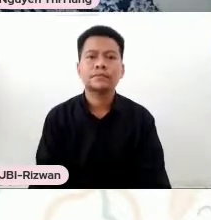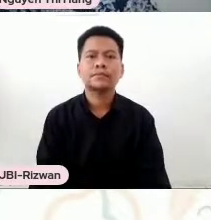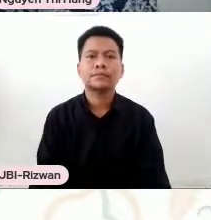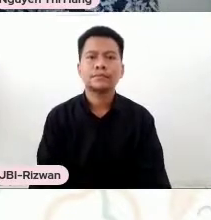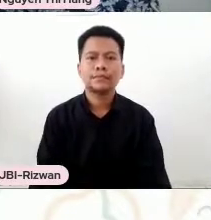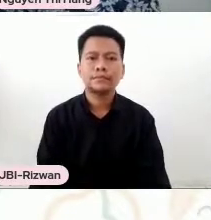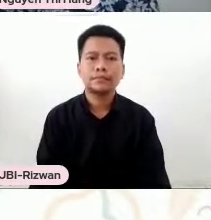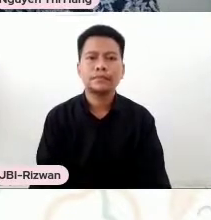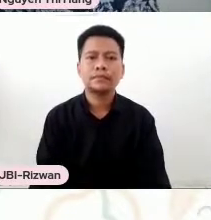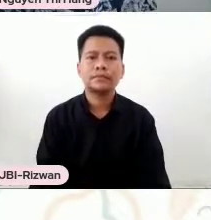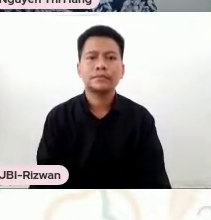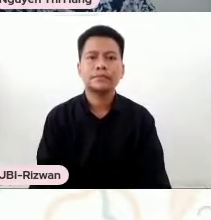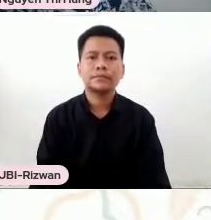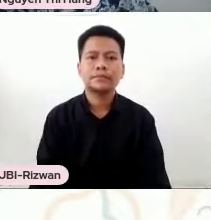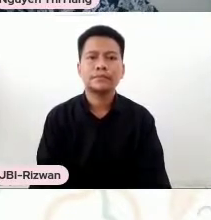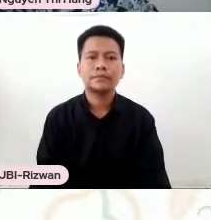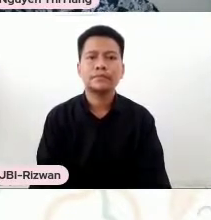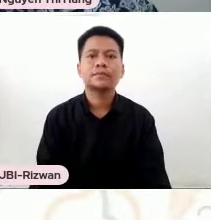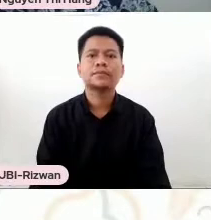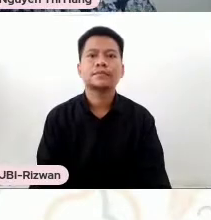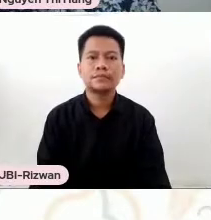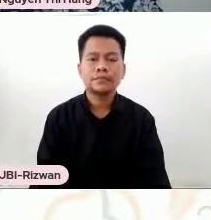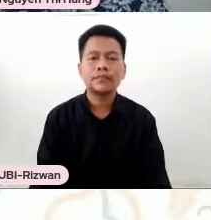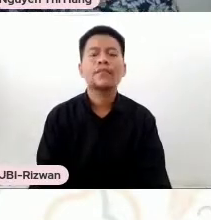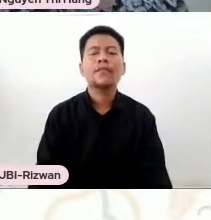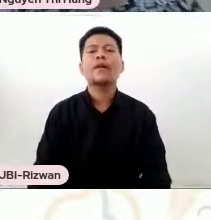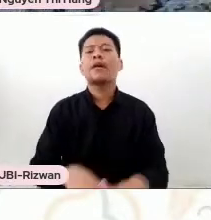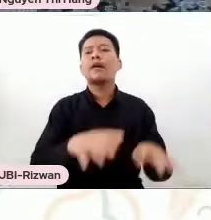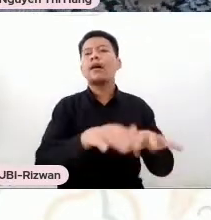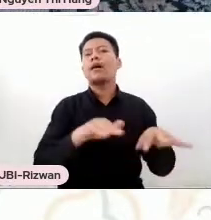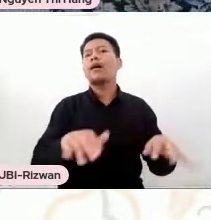Yes, because the children with disabilities